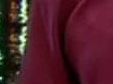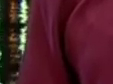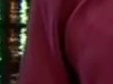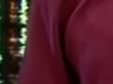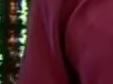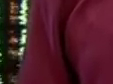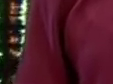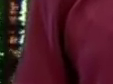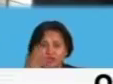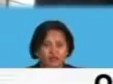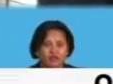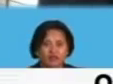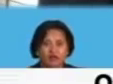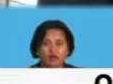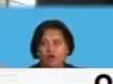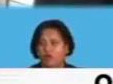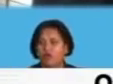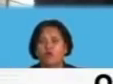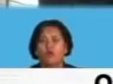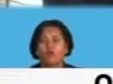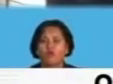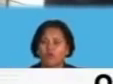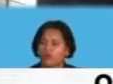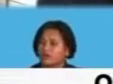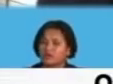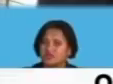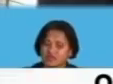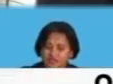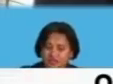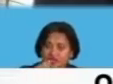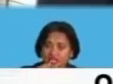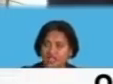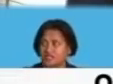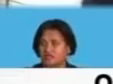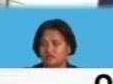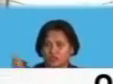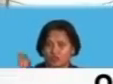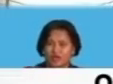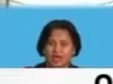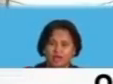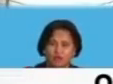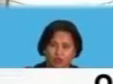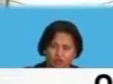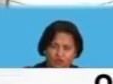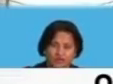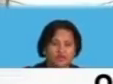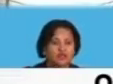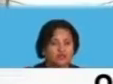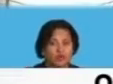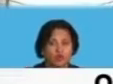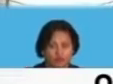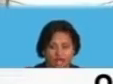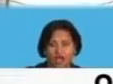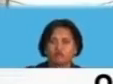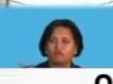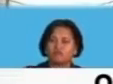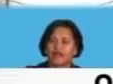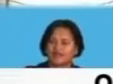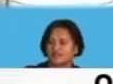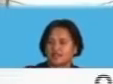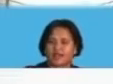a touchy issue. Lalam Balavu was responding to Acting Prime Minister Ayaz Syed Karim's ministerial speech on the